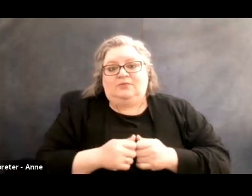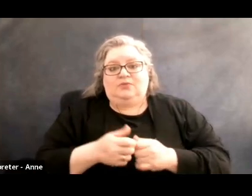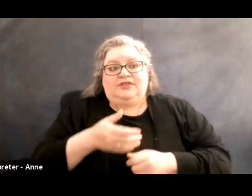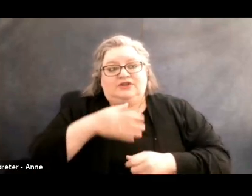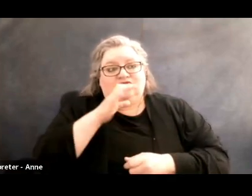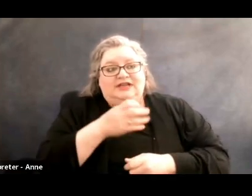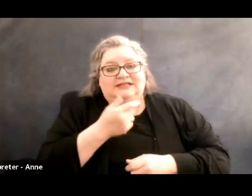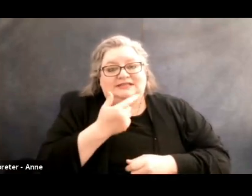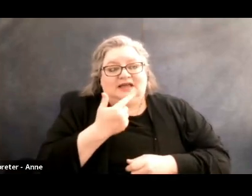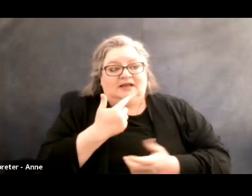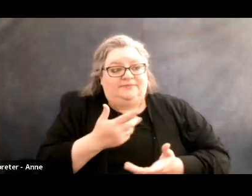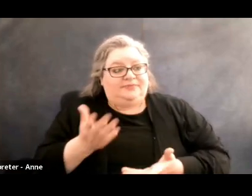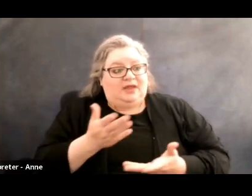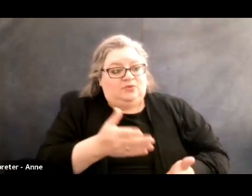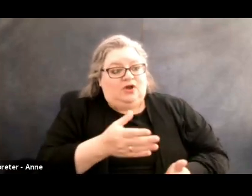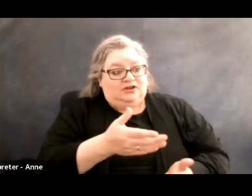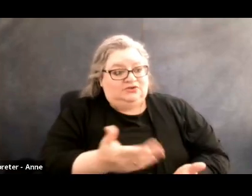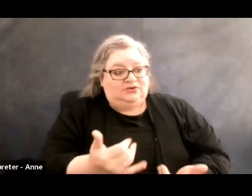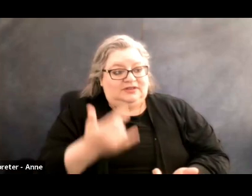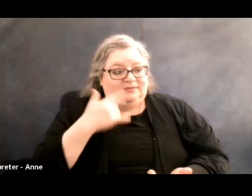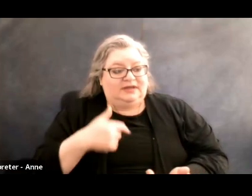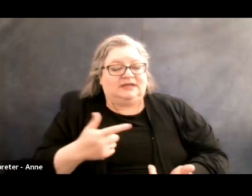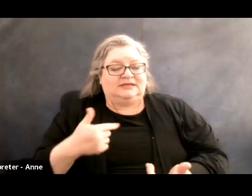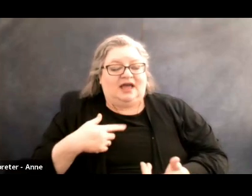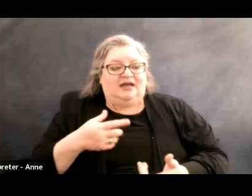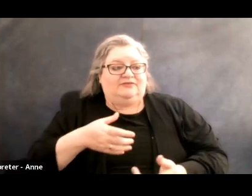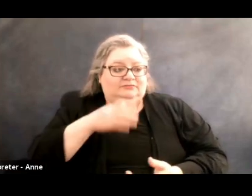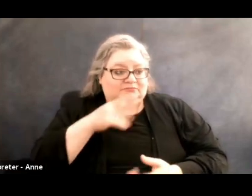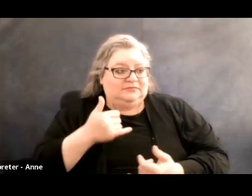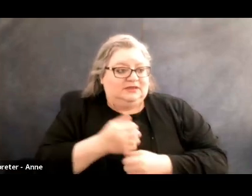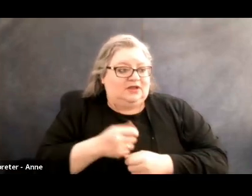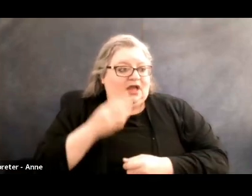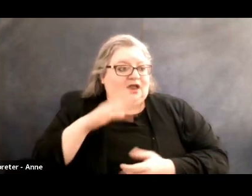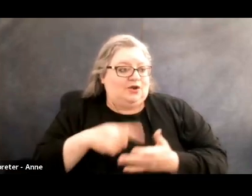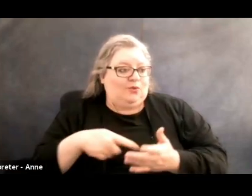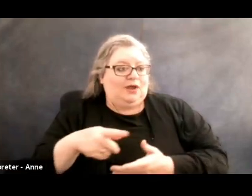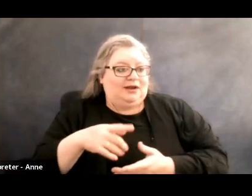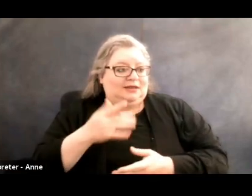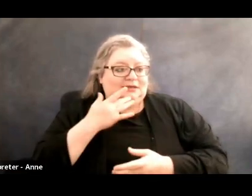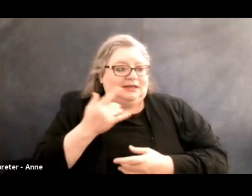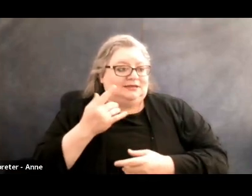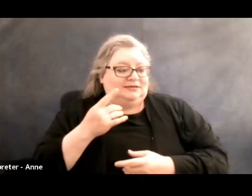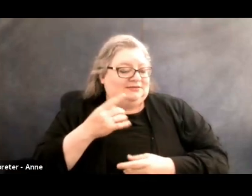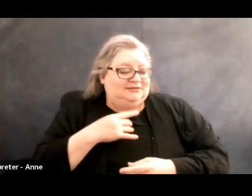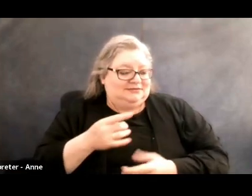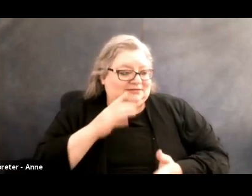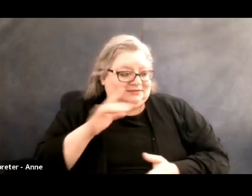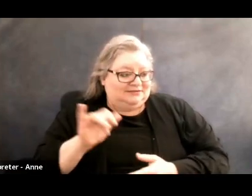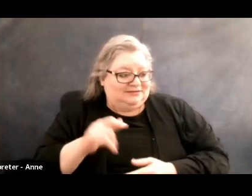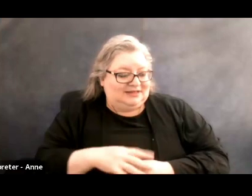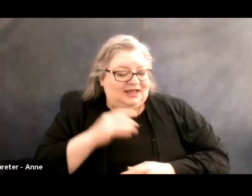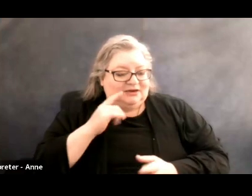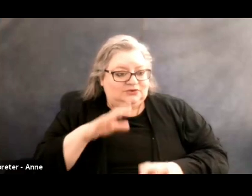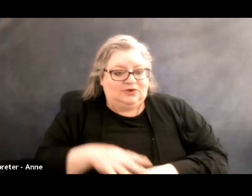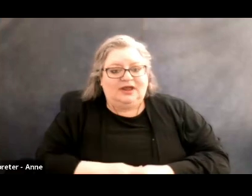say, you know, I brought you this because I've had this coffee. I know what this coffee tastes like in this room. I have been sitting